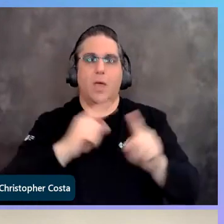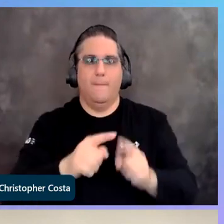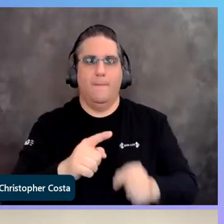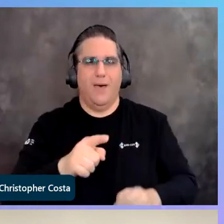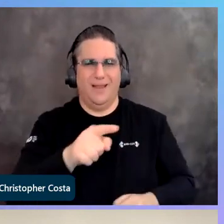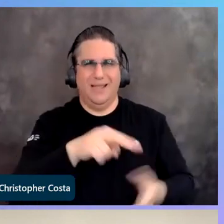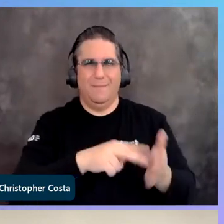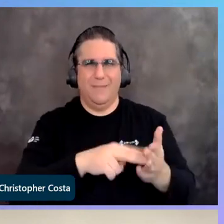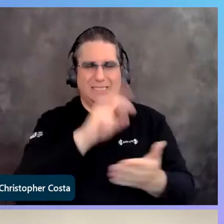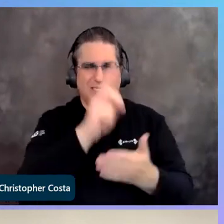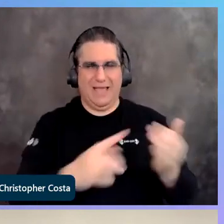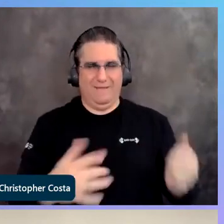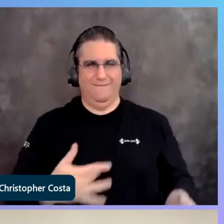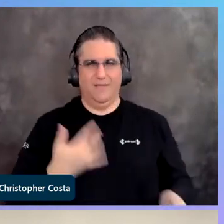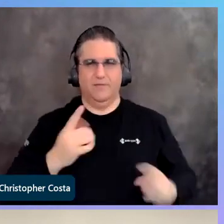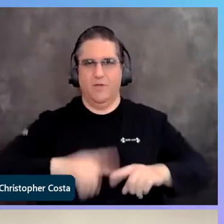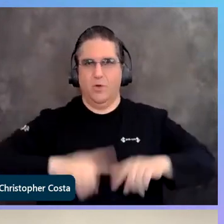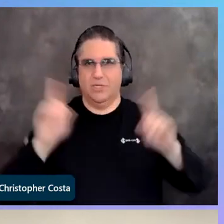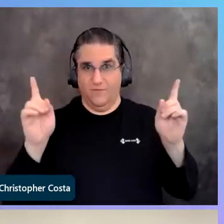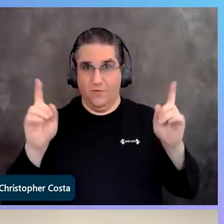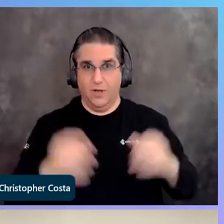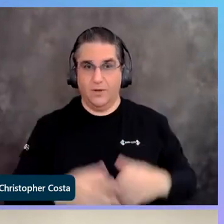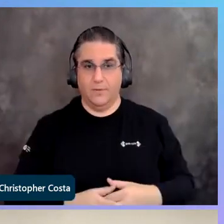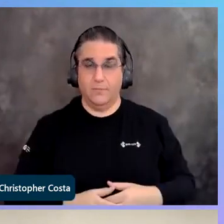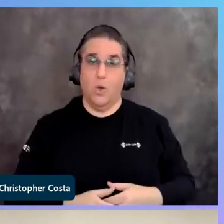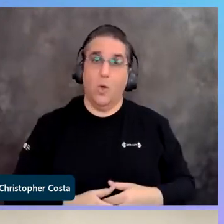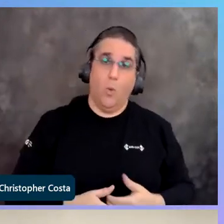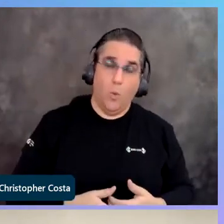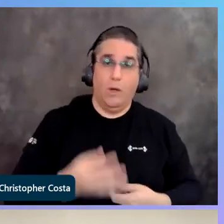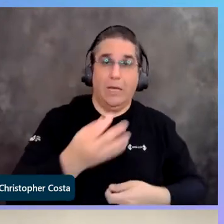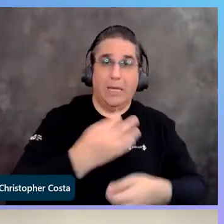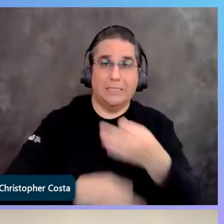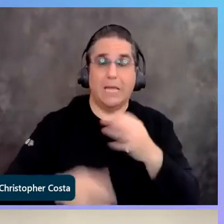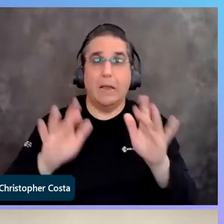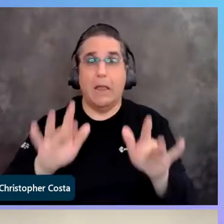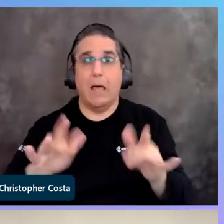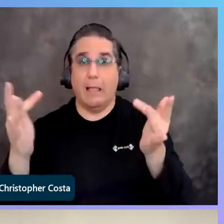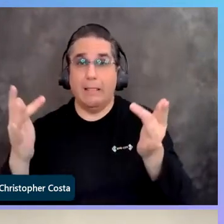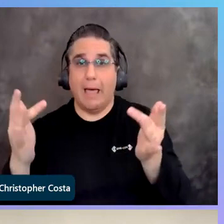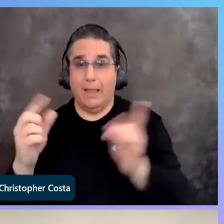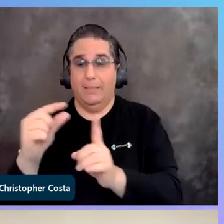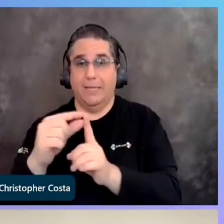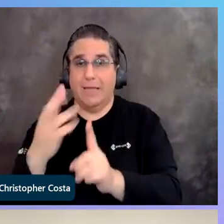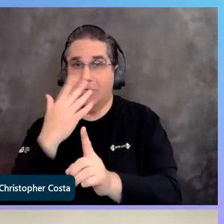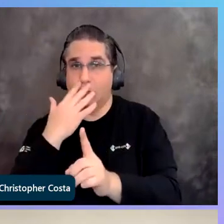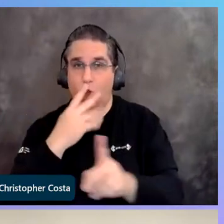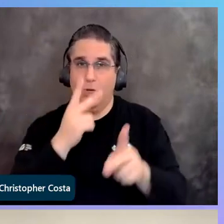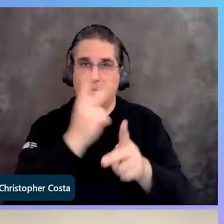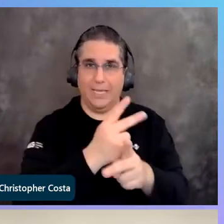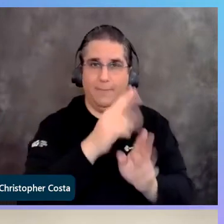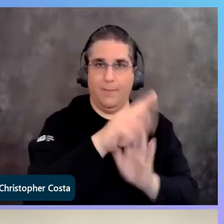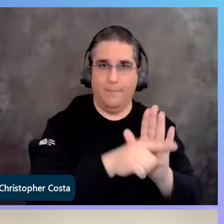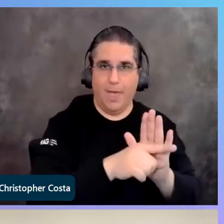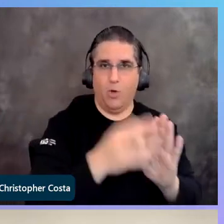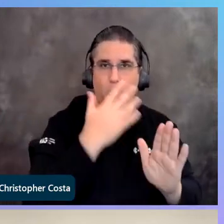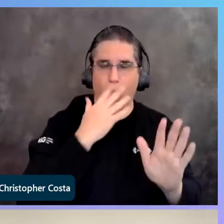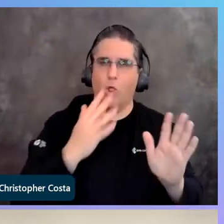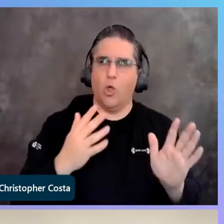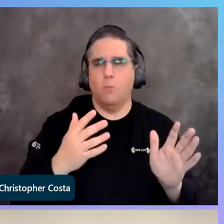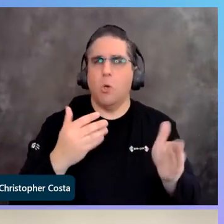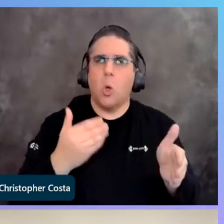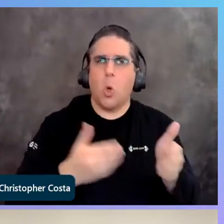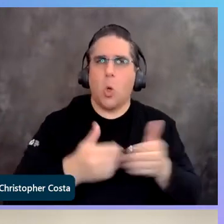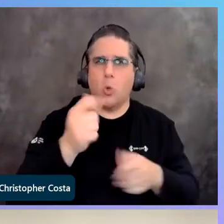completely. Or I could lighten the text color and maintain the background color, which would be closer to the original design,